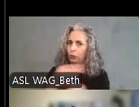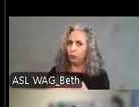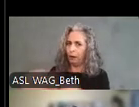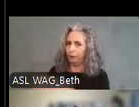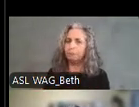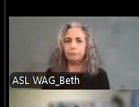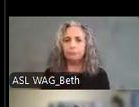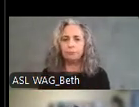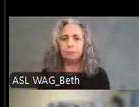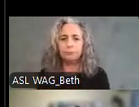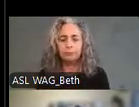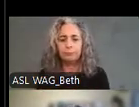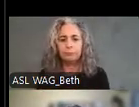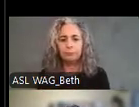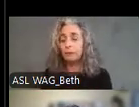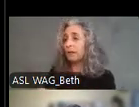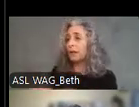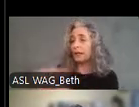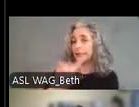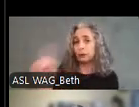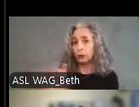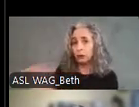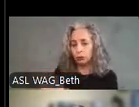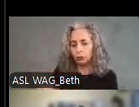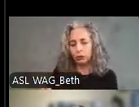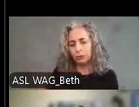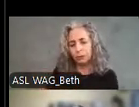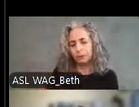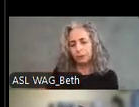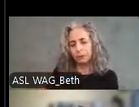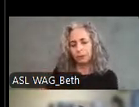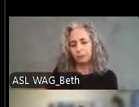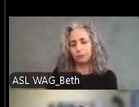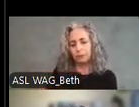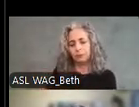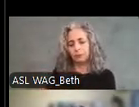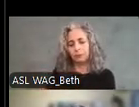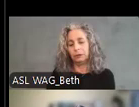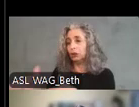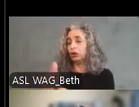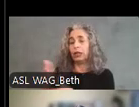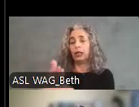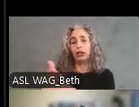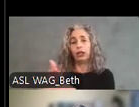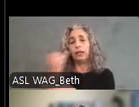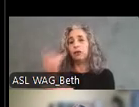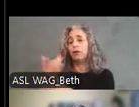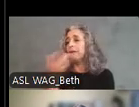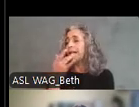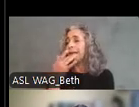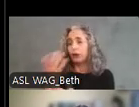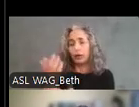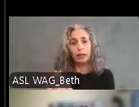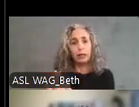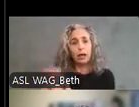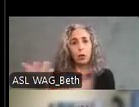Right, this next question, I'd like to also throw it out to the audience to maybe share if you have any favorites, but what are